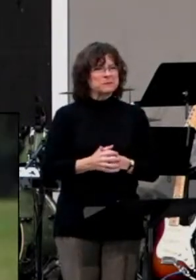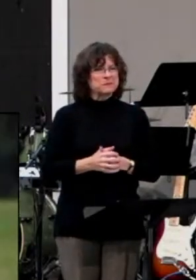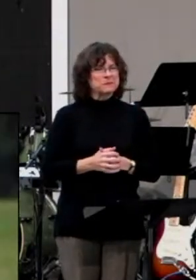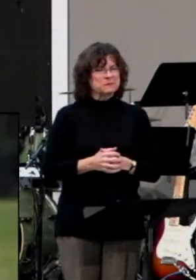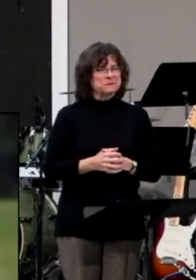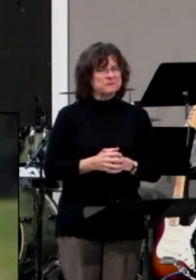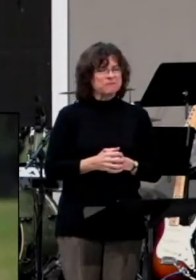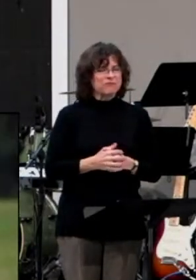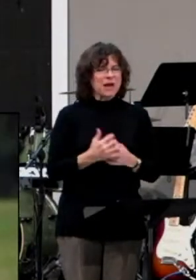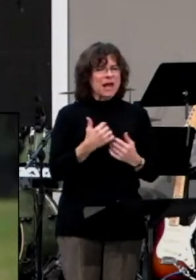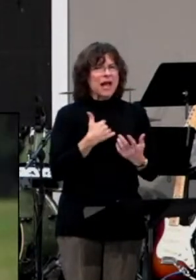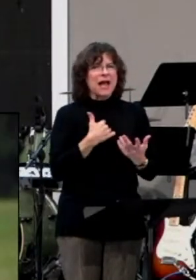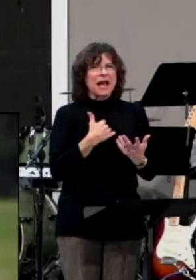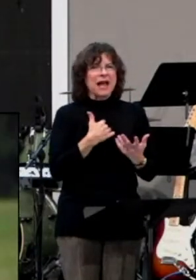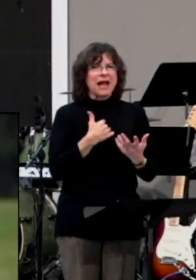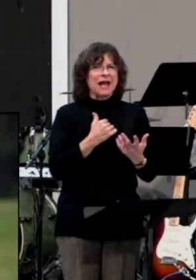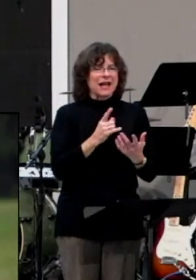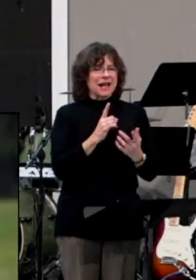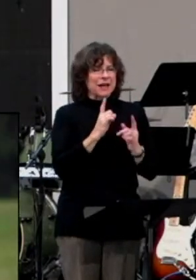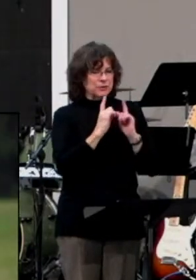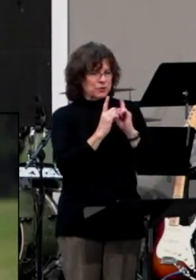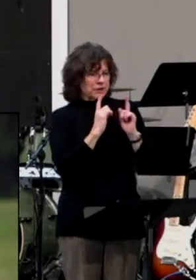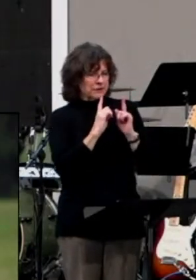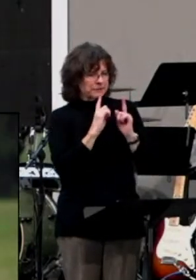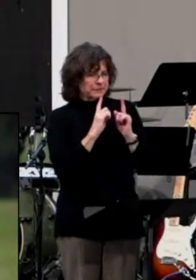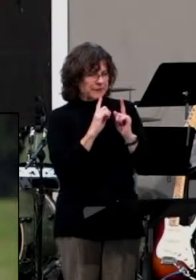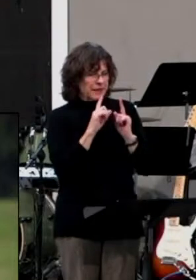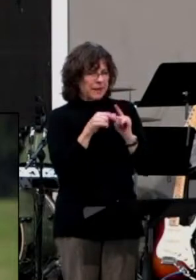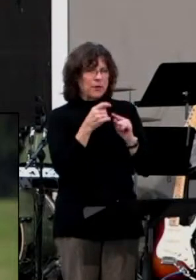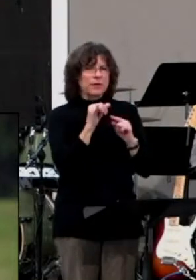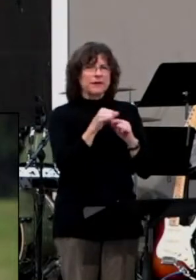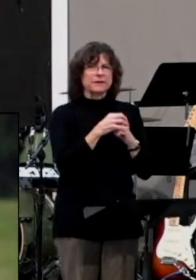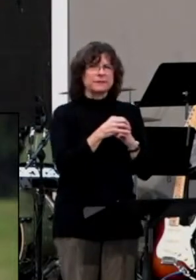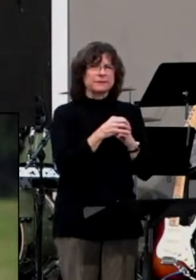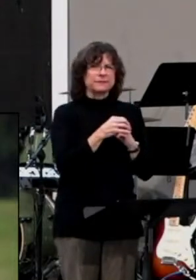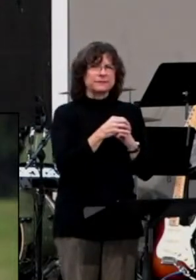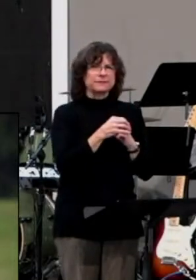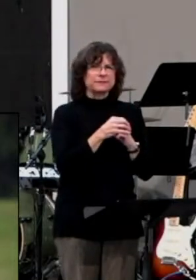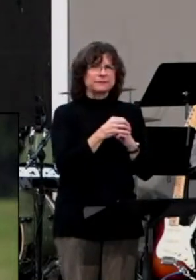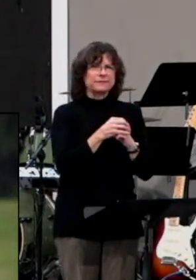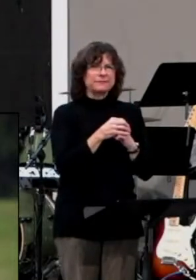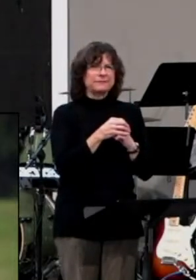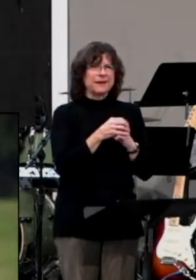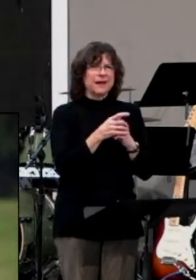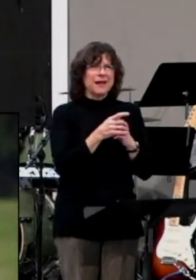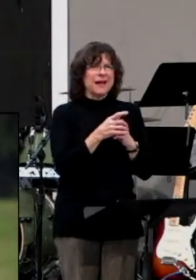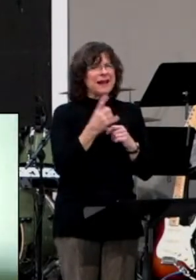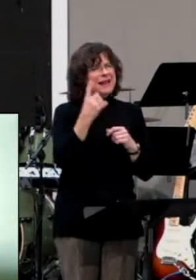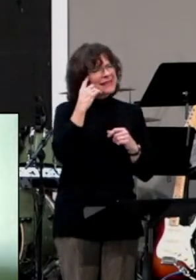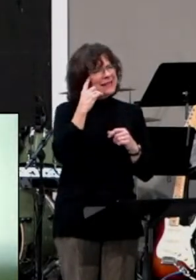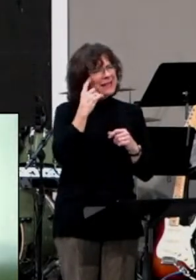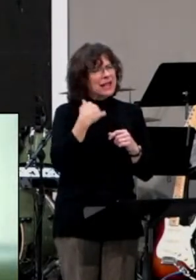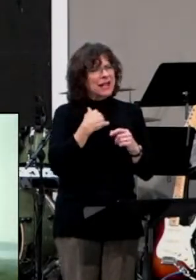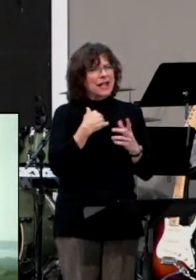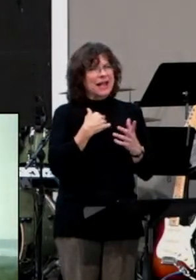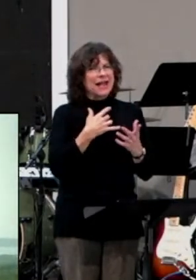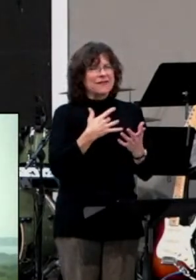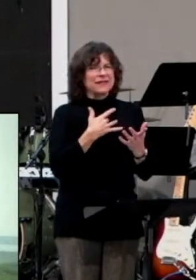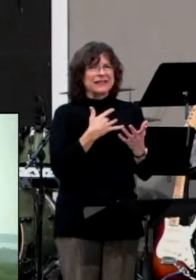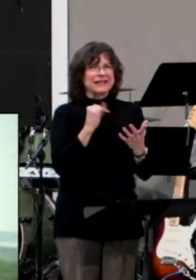When I got to the top of the tower, it was, I guess, first thing I thought was that the view was